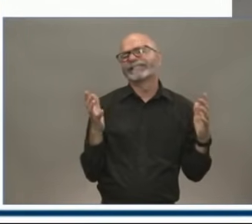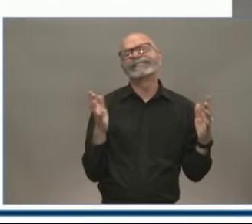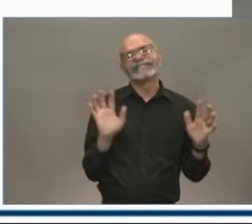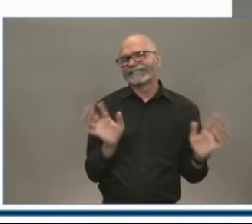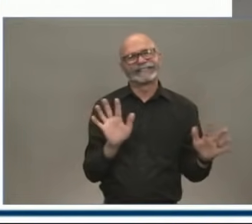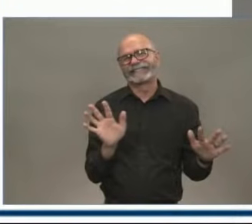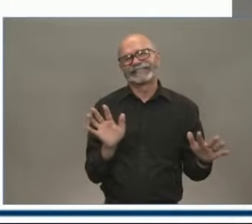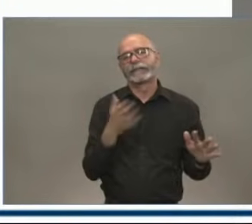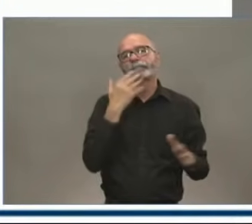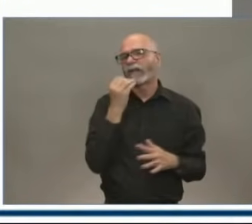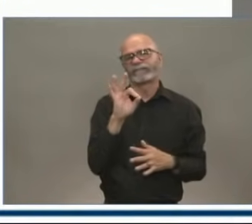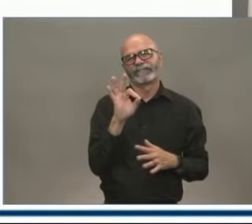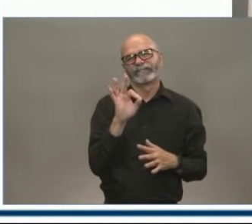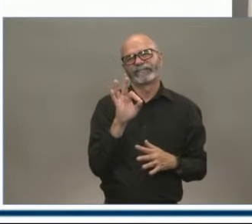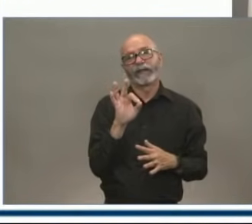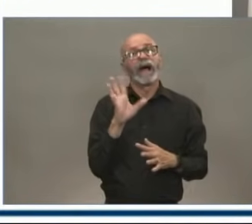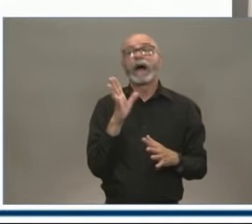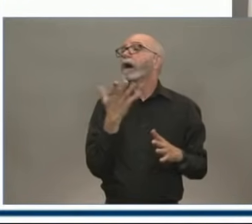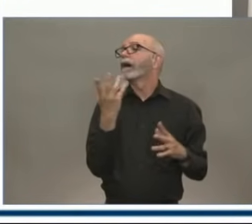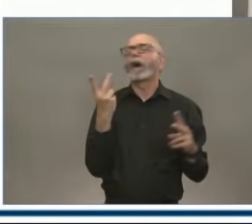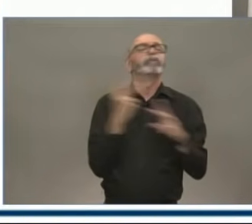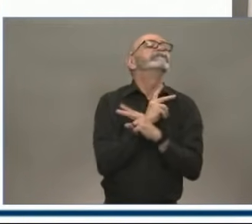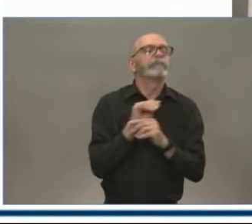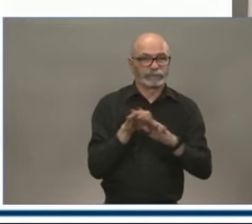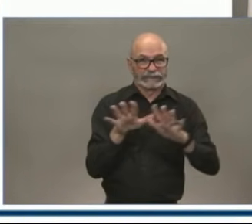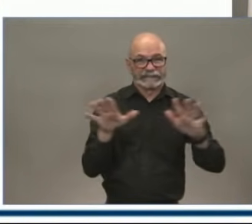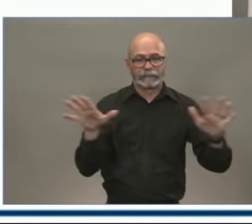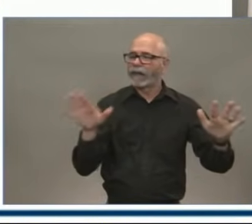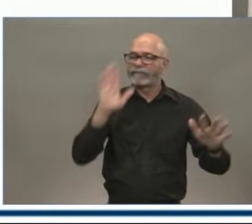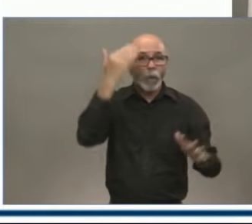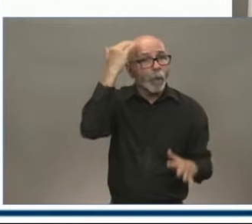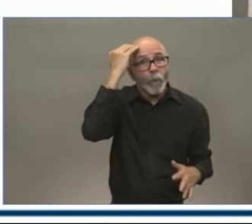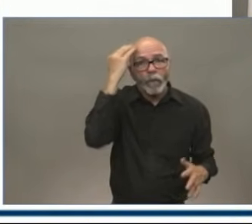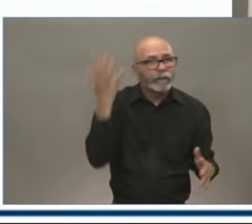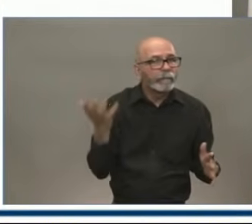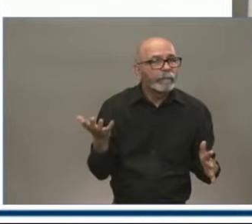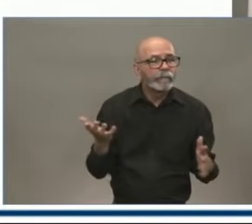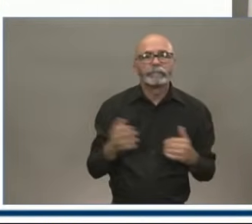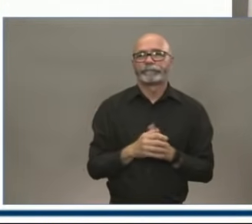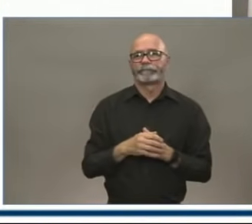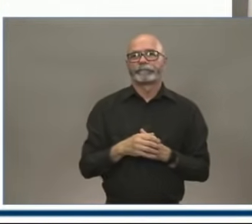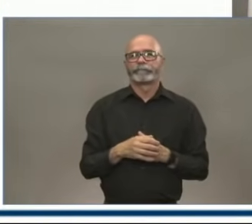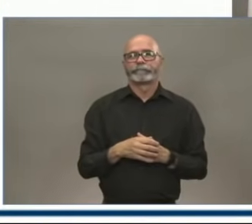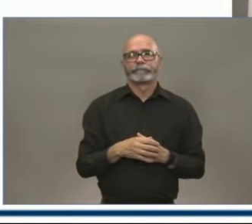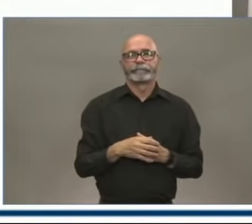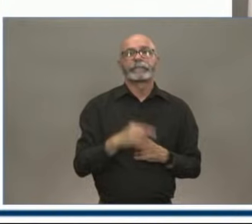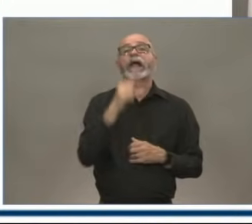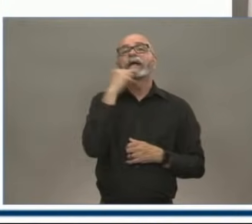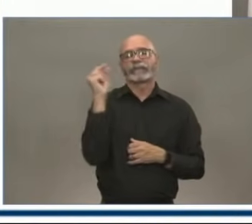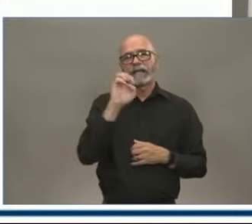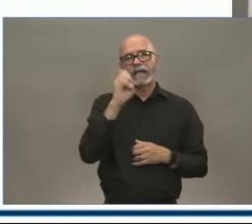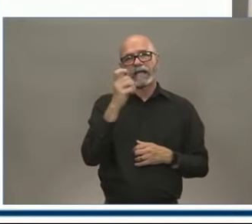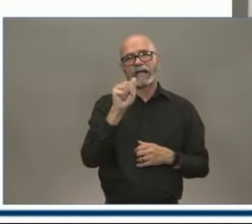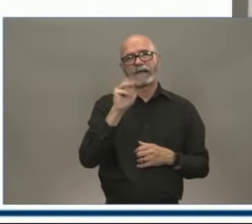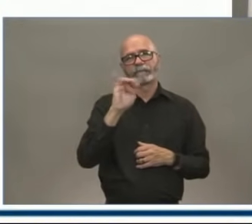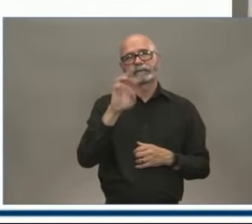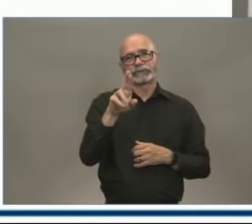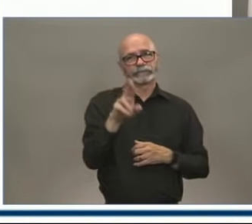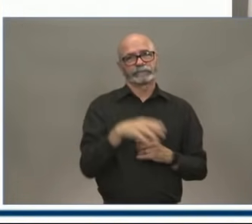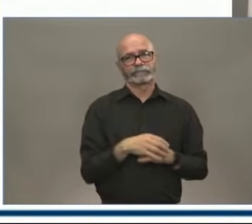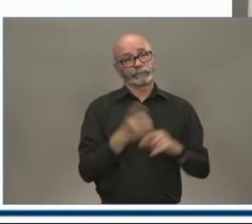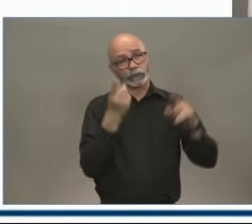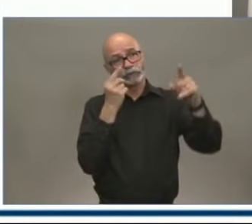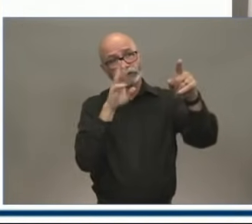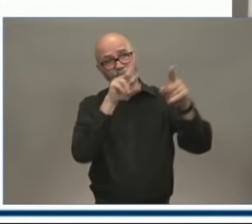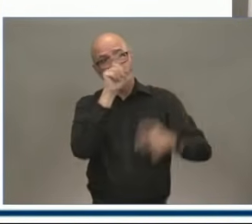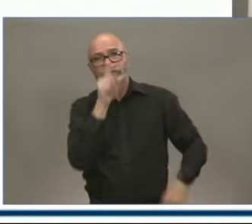extend. Next question will go to Tim Biscay with the Halifax Examiner. Hi, Dr. Strang. Many of our listeners